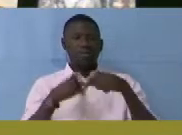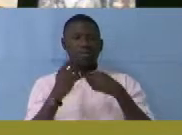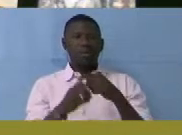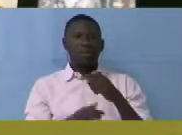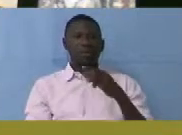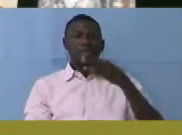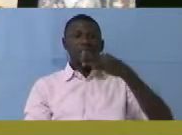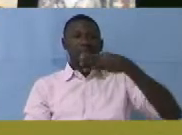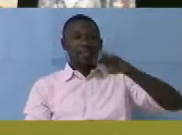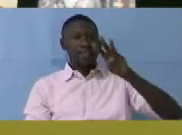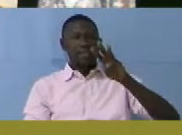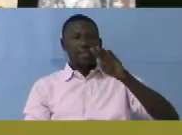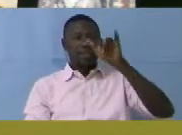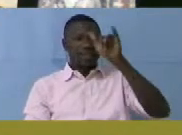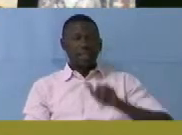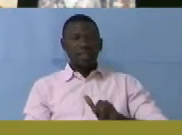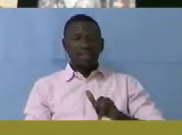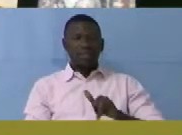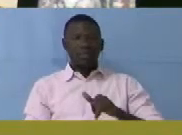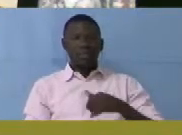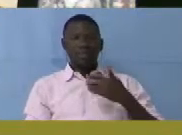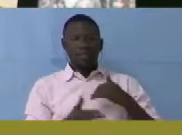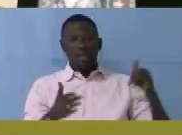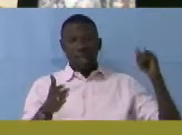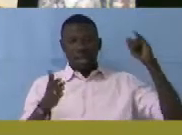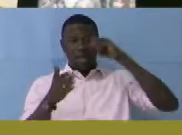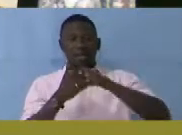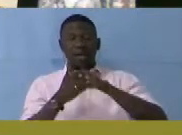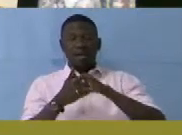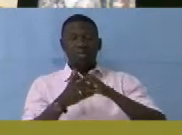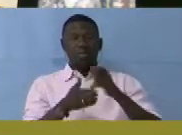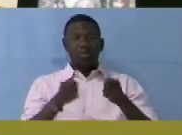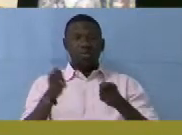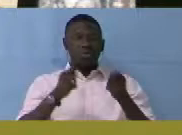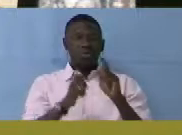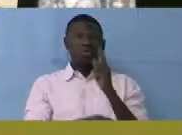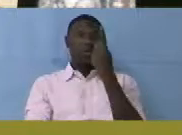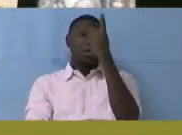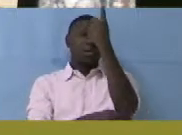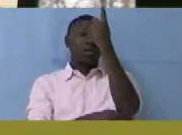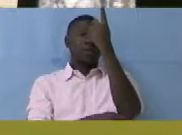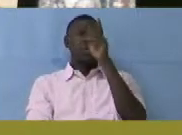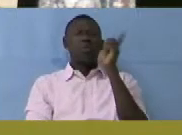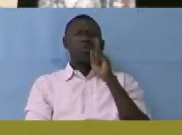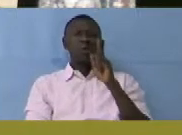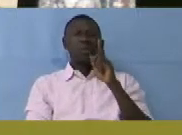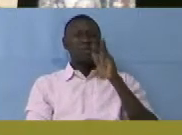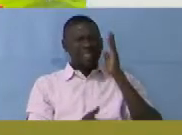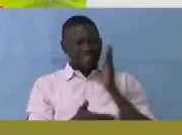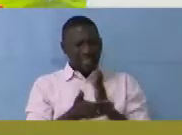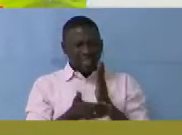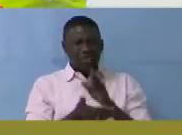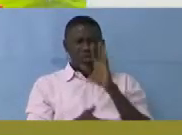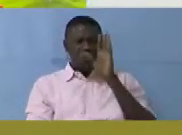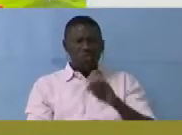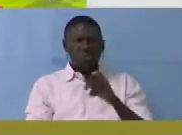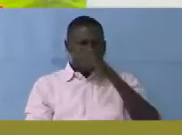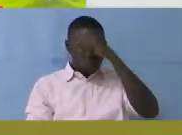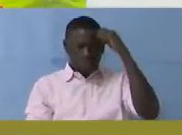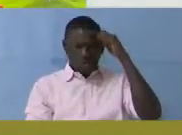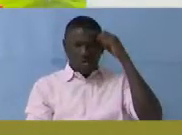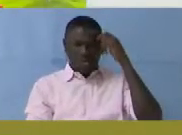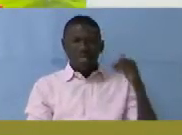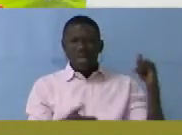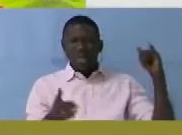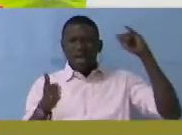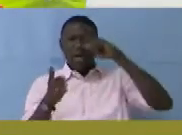airport control tower. The background that you had, what exactly were you doing in the airport control tower? Because I am in Sabalake Kulunti